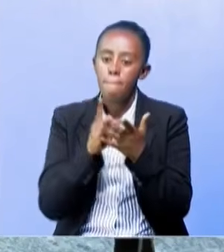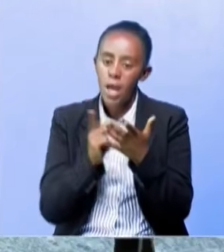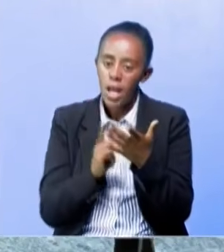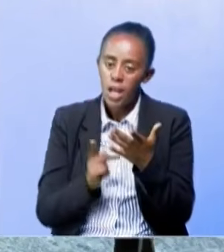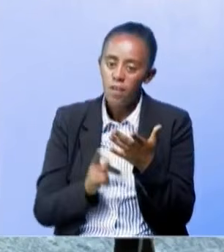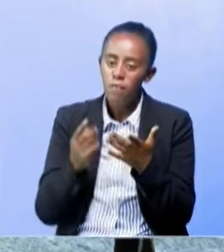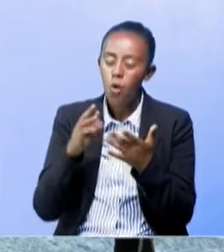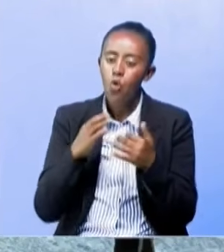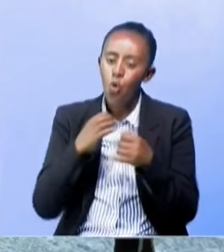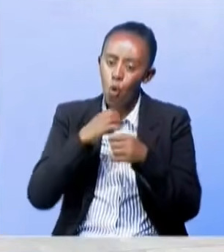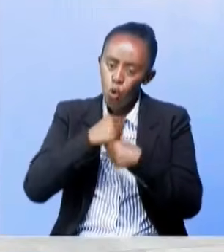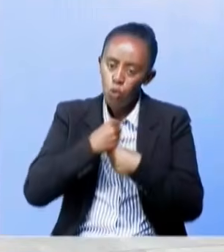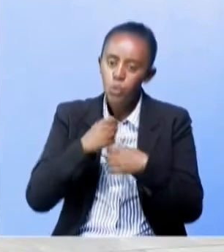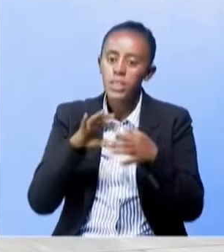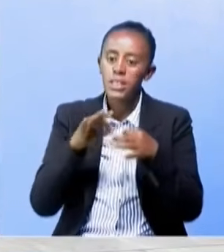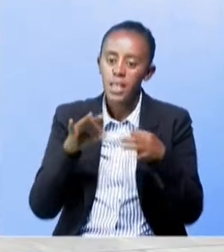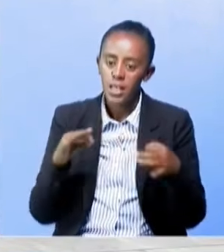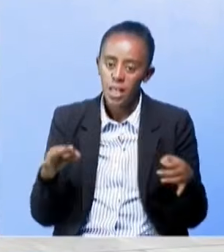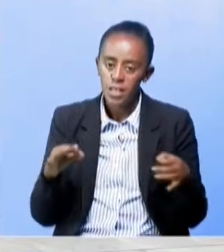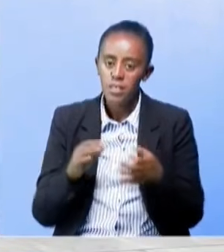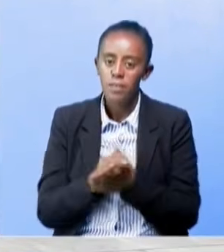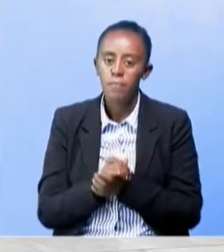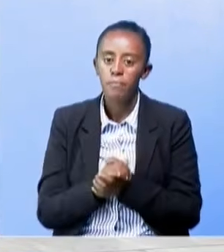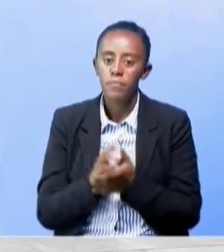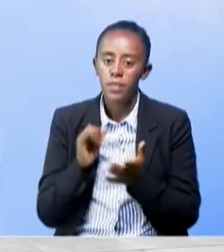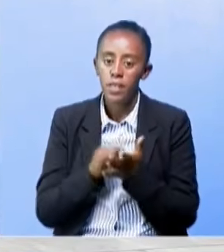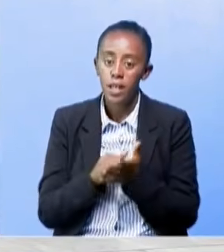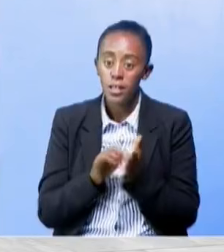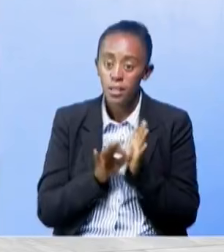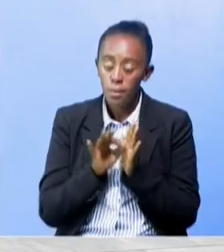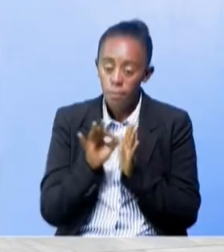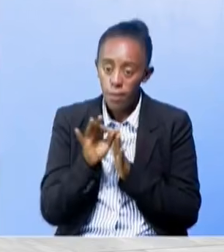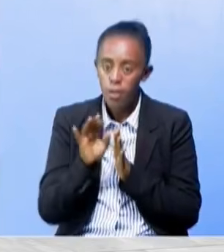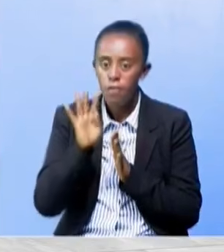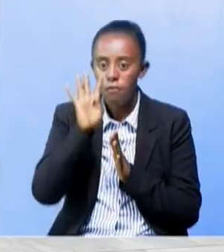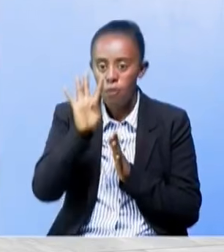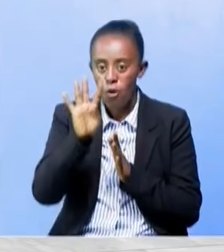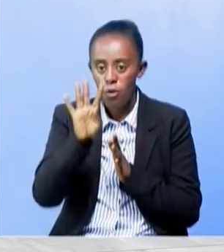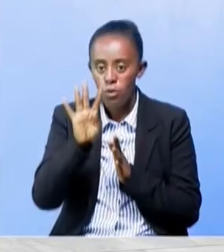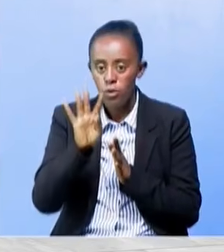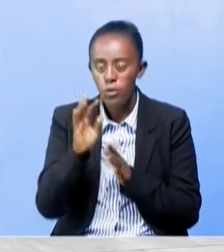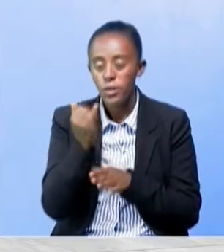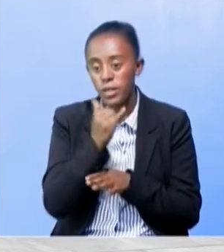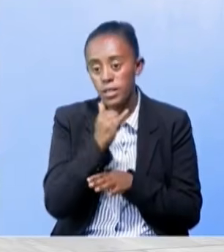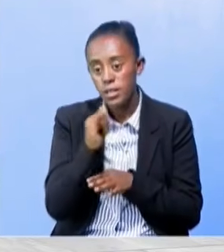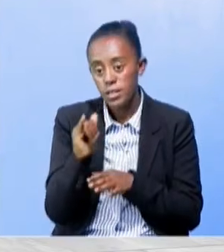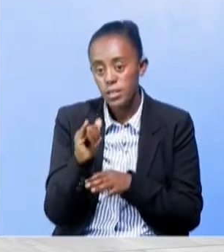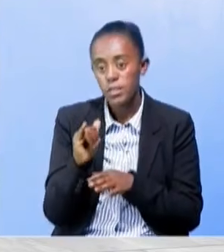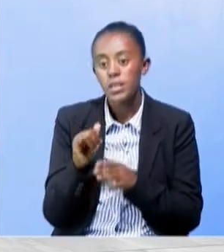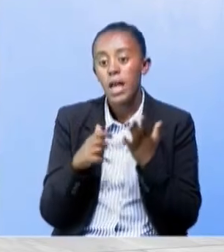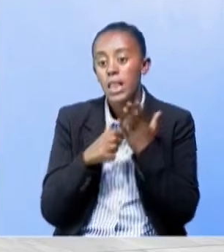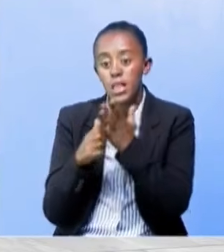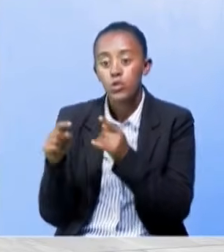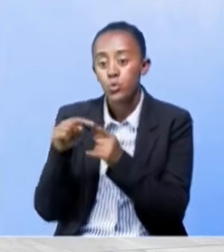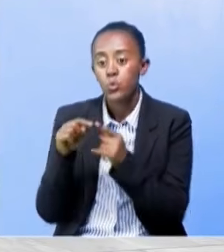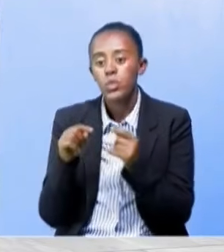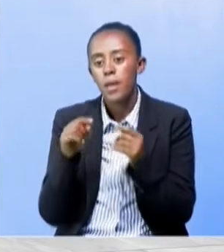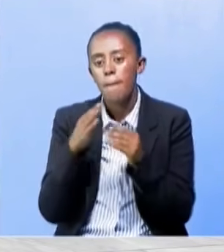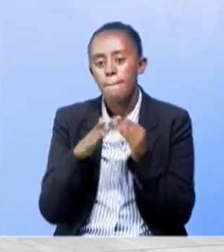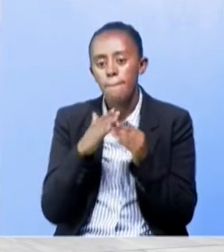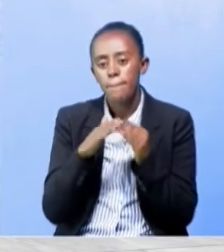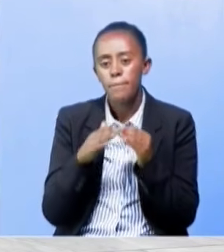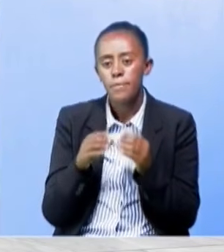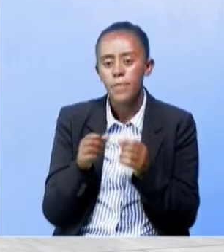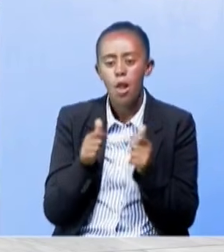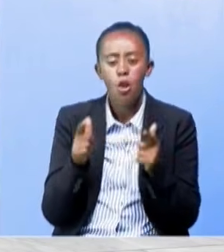the concluding sentence. That should be number 4. Their trip to the beach was a